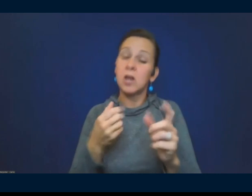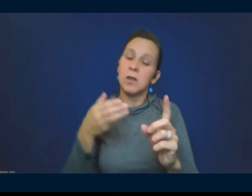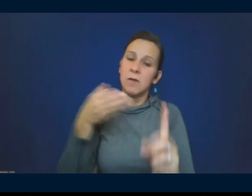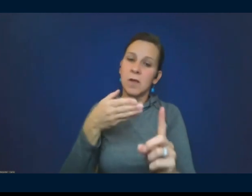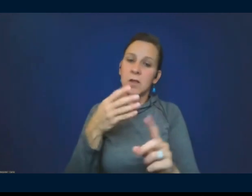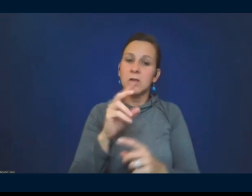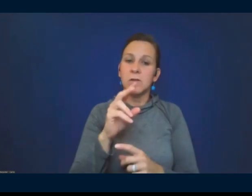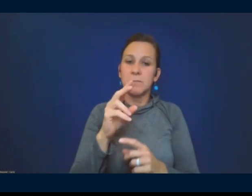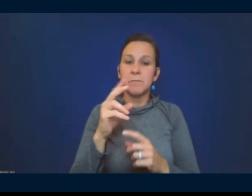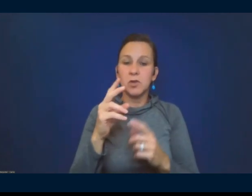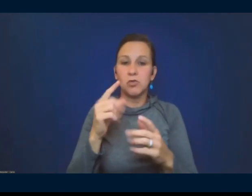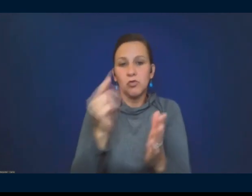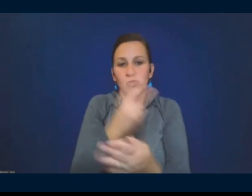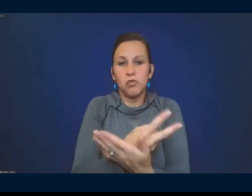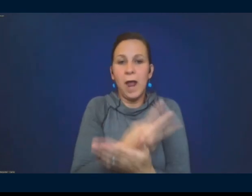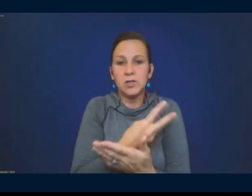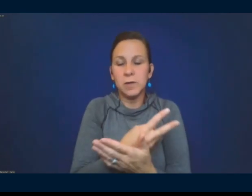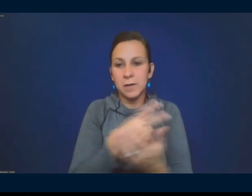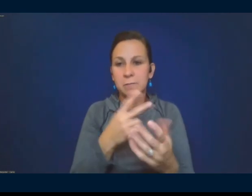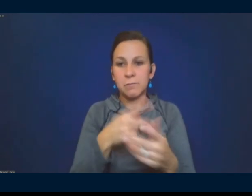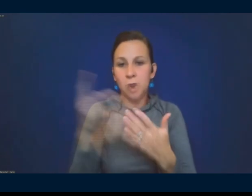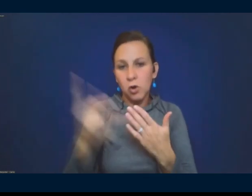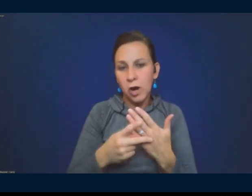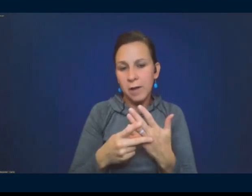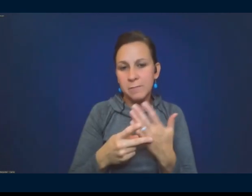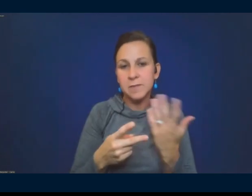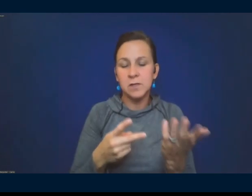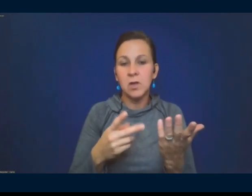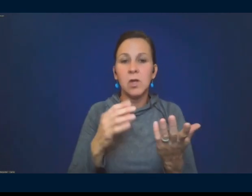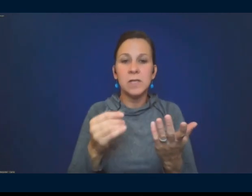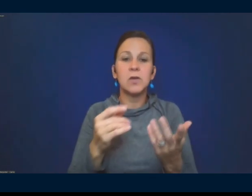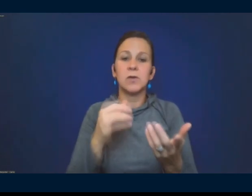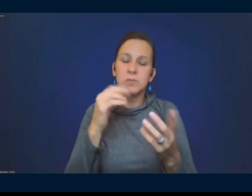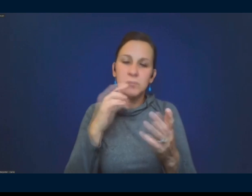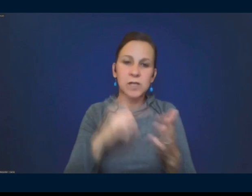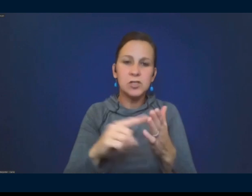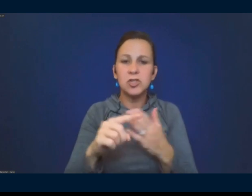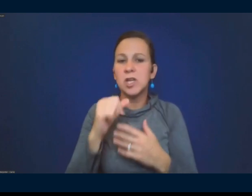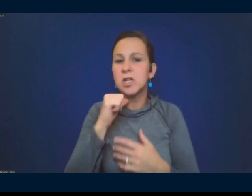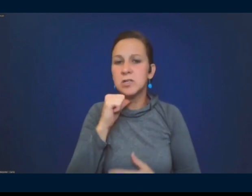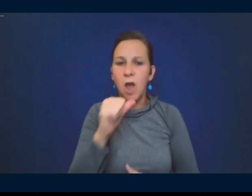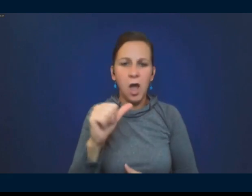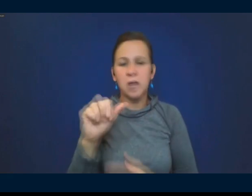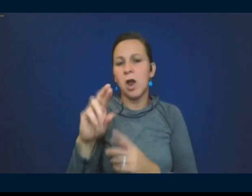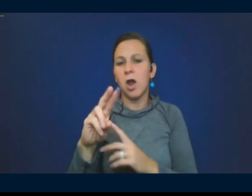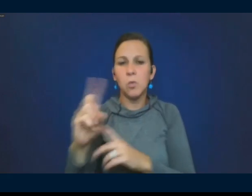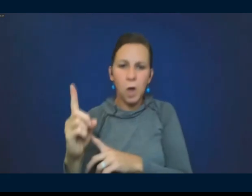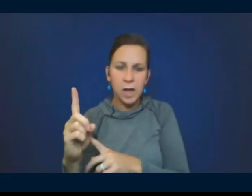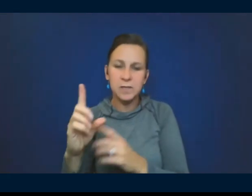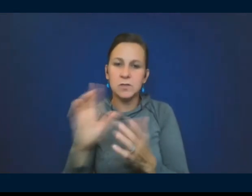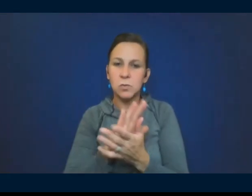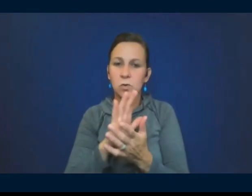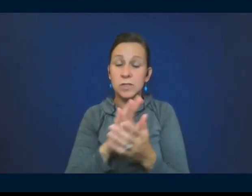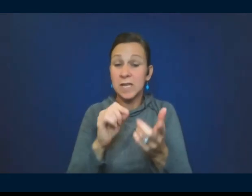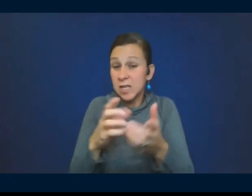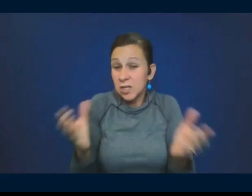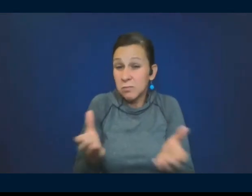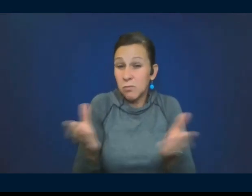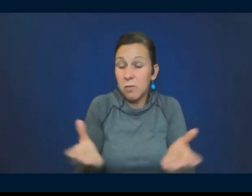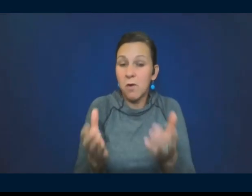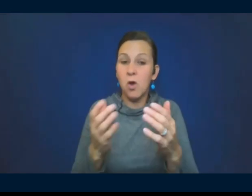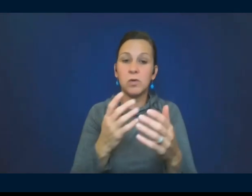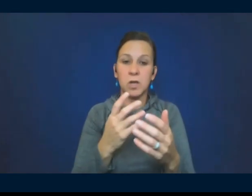as well as research non-R1 schools. This is to promote undergraduate research,